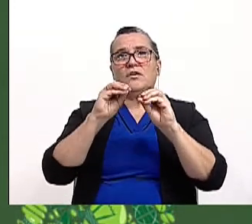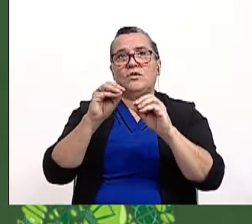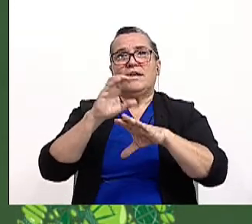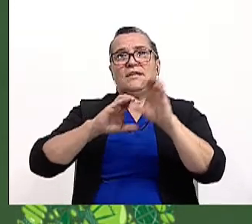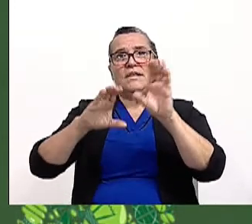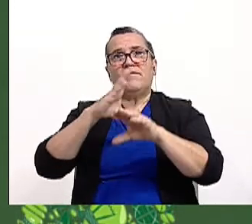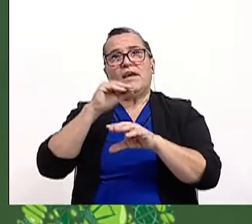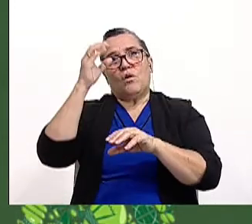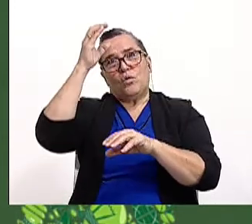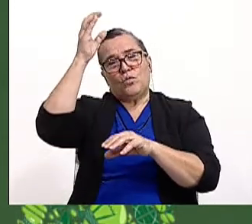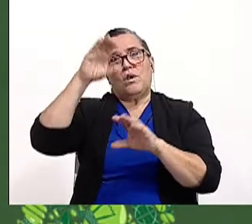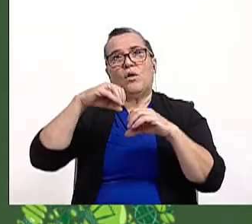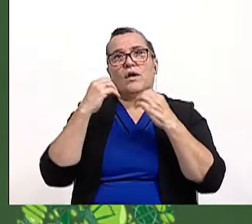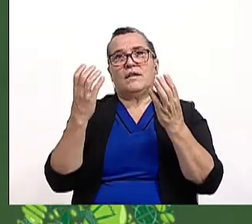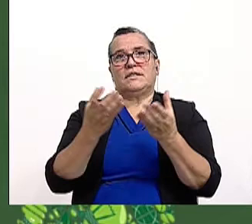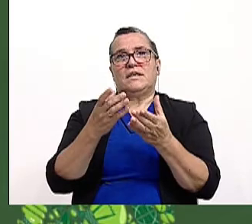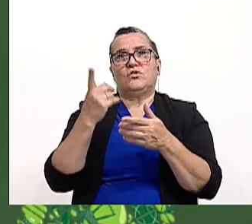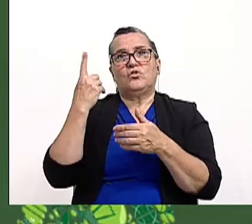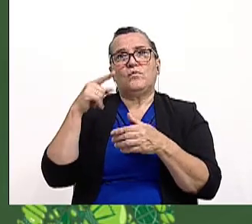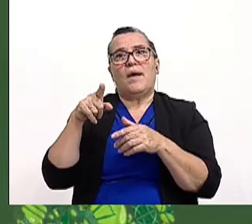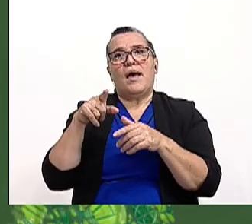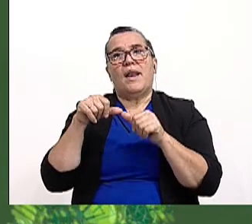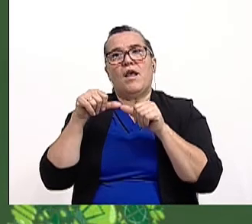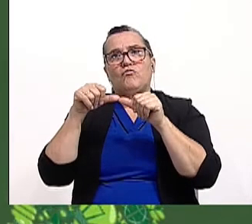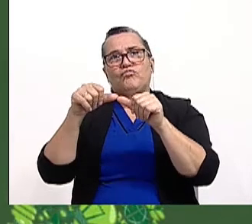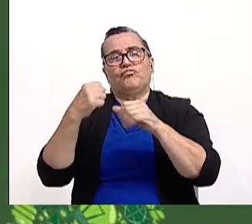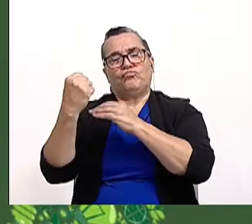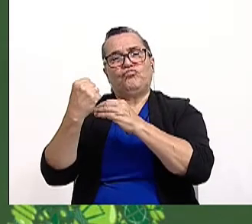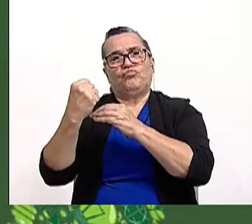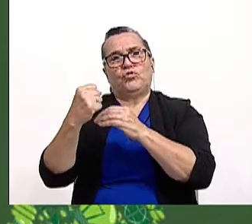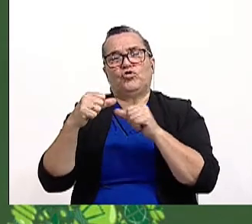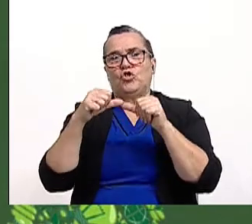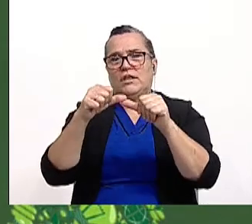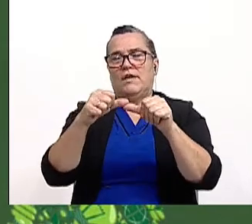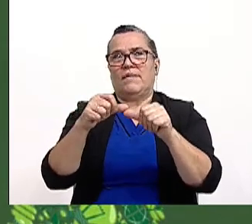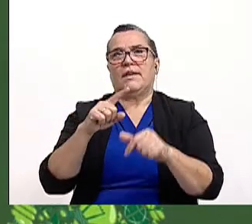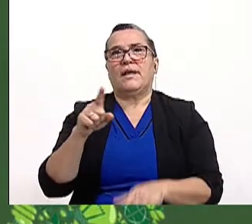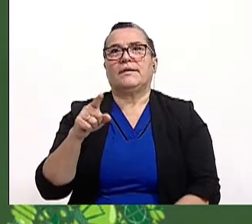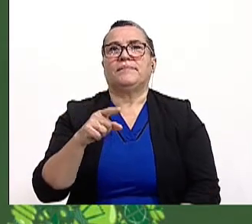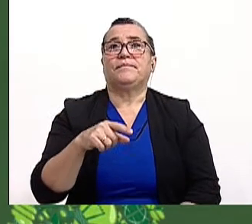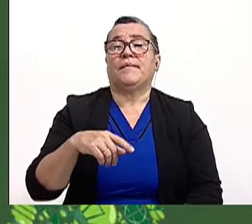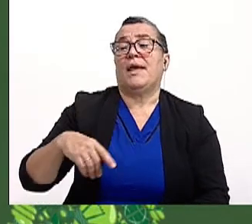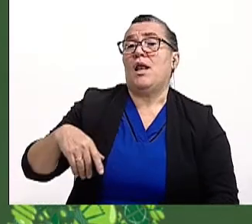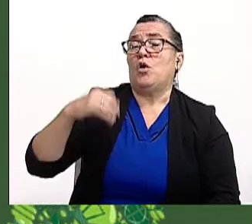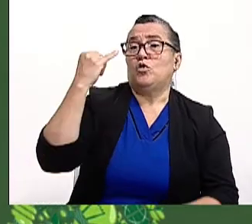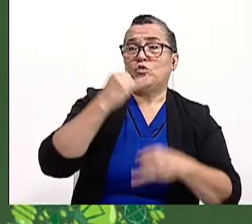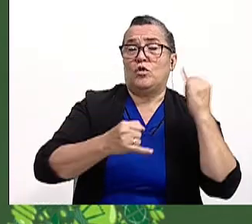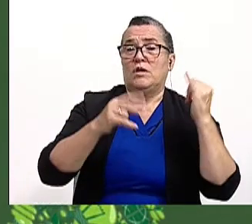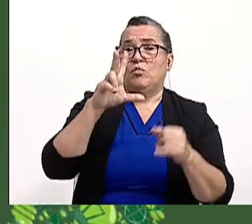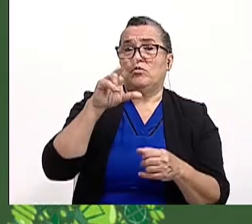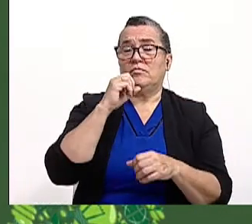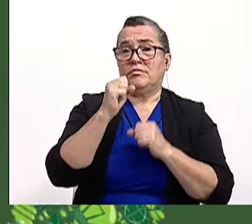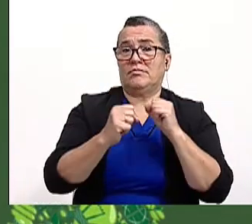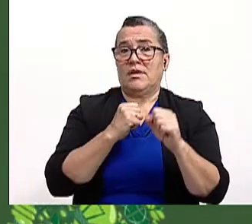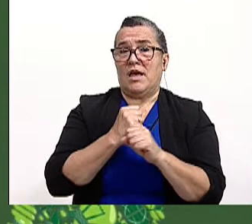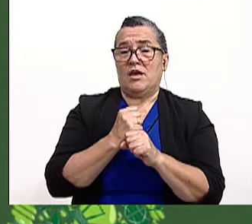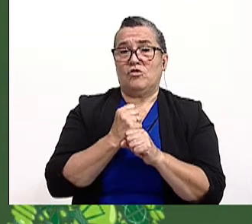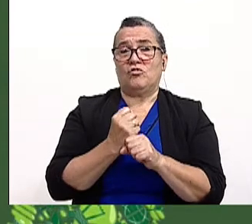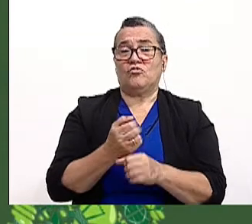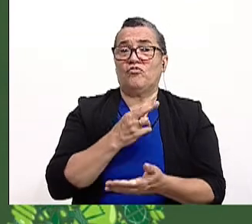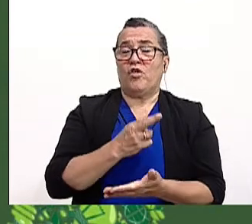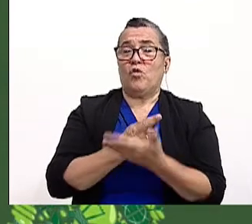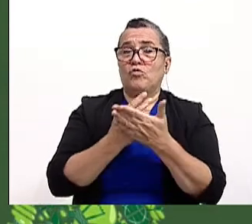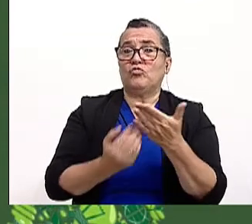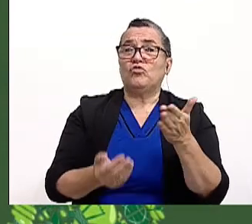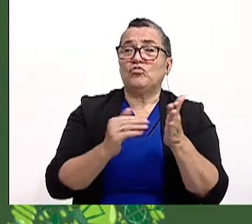strong commitment to sustainability. In the last 30 years, renewable sources